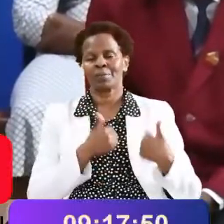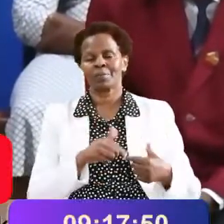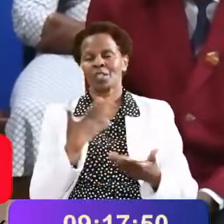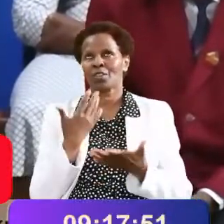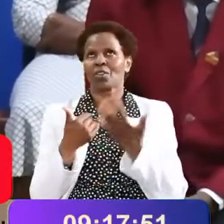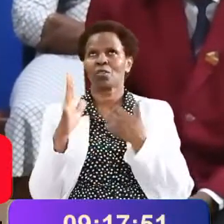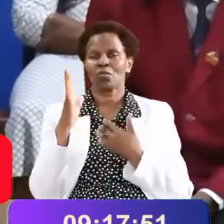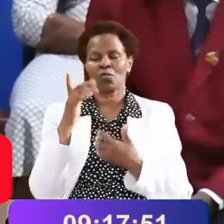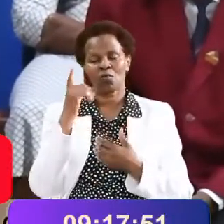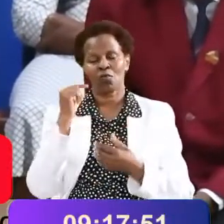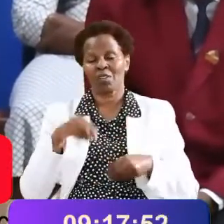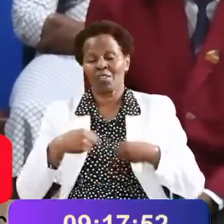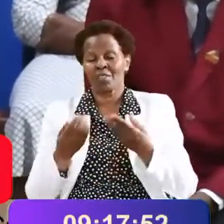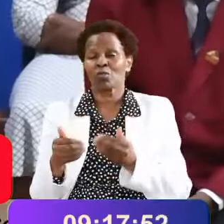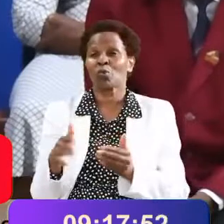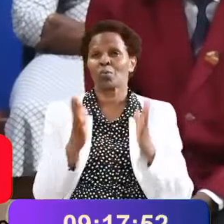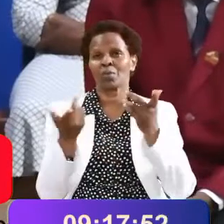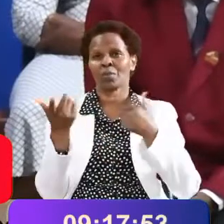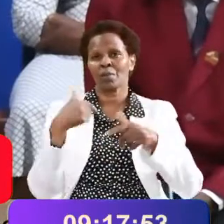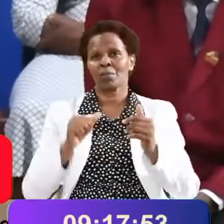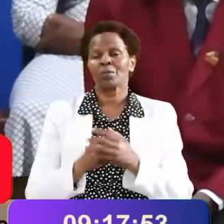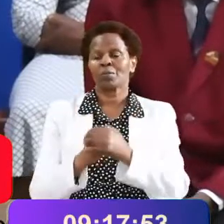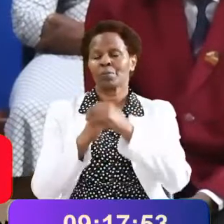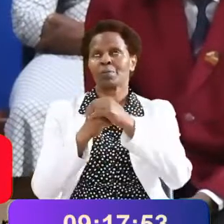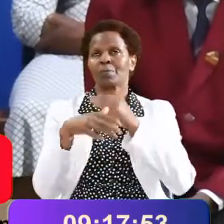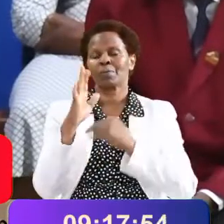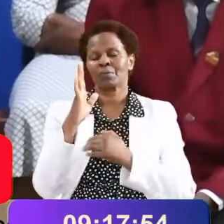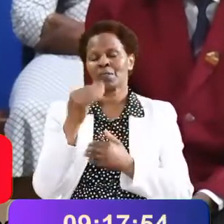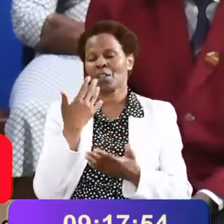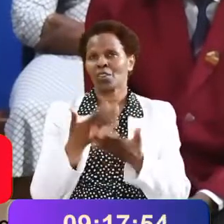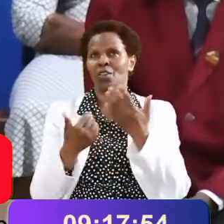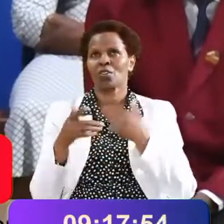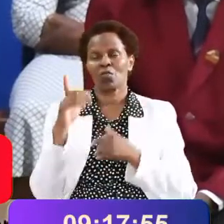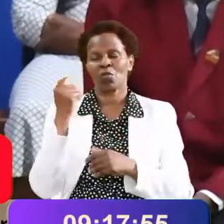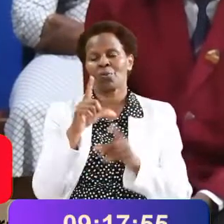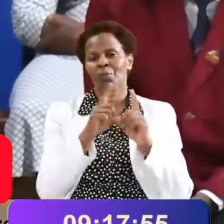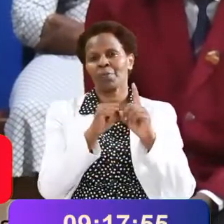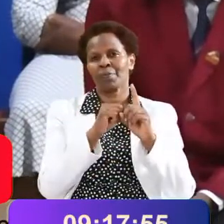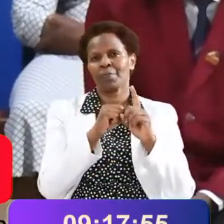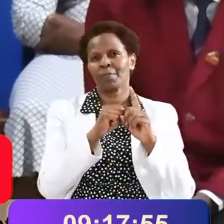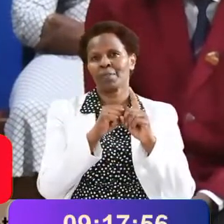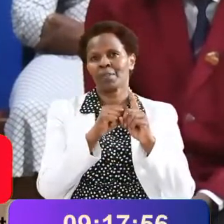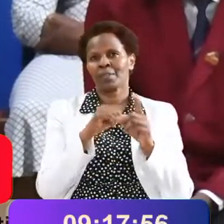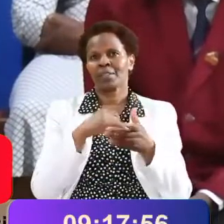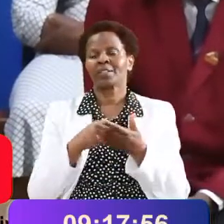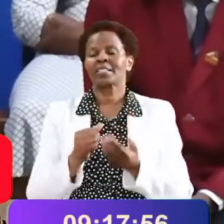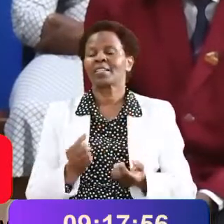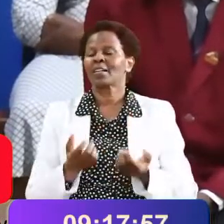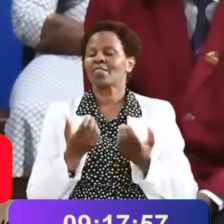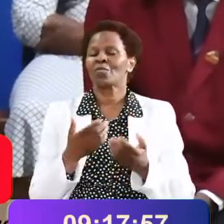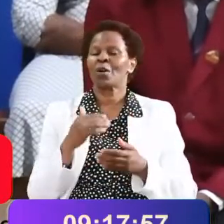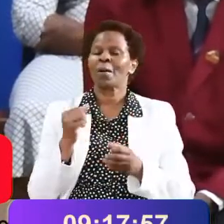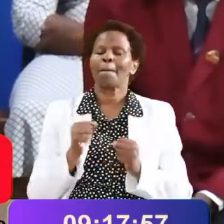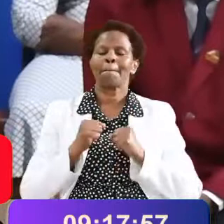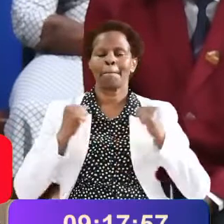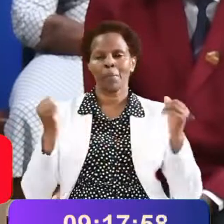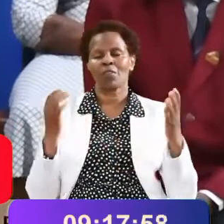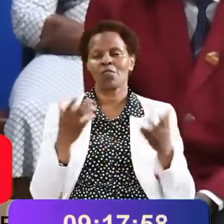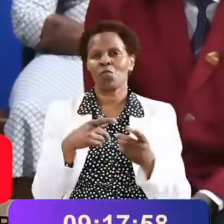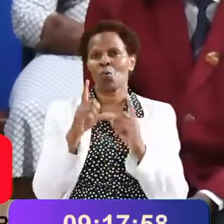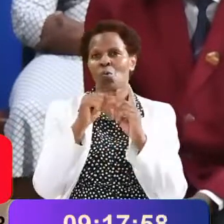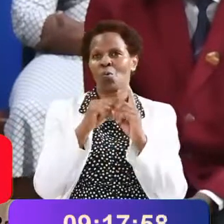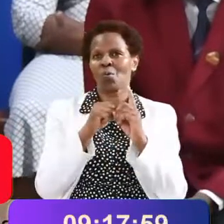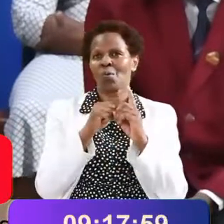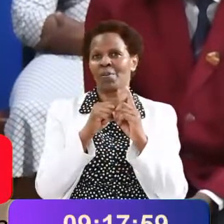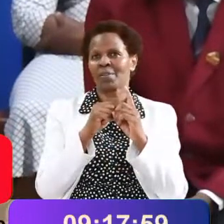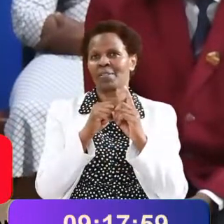for giving us an opportunity to come and worship. Thank you for your word that is living and it is powerful. It is a sharper than